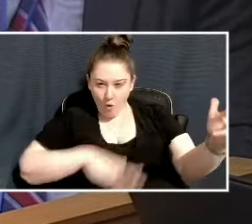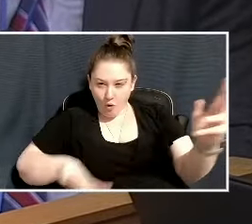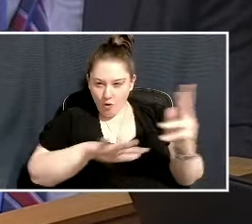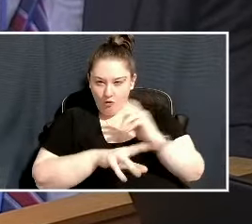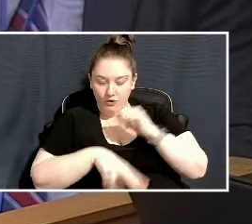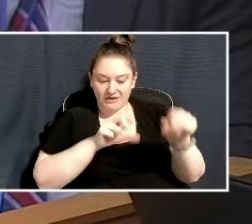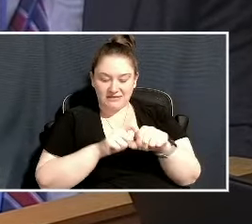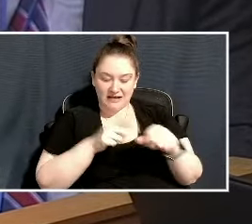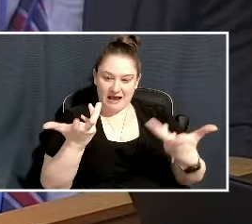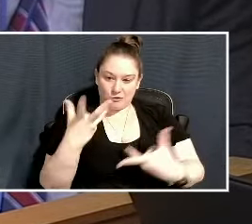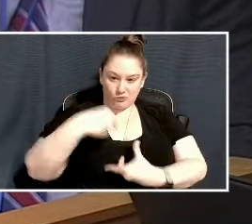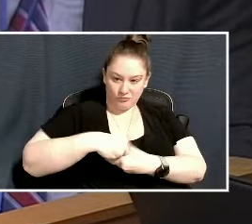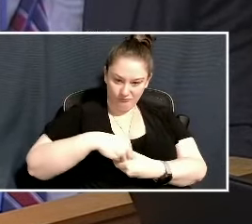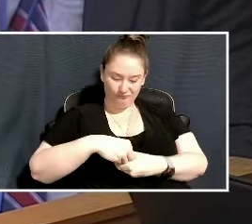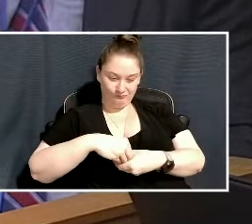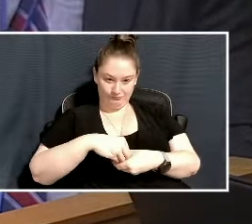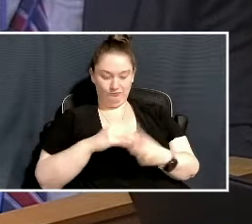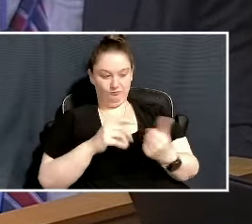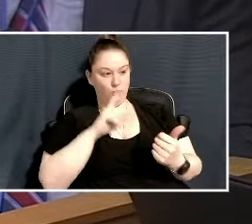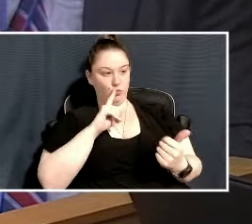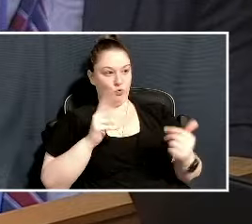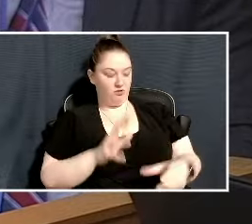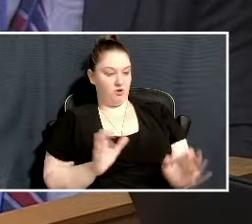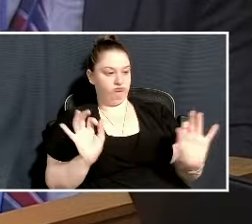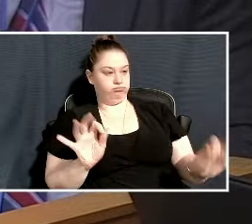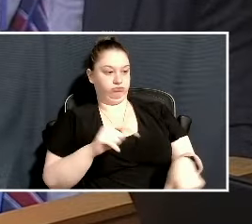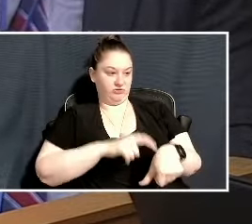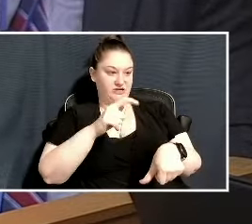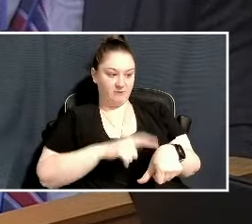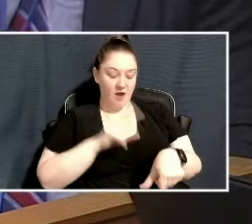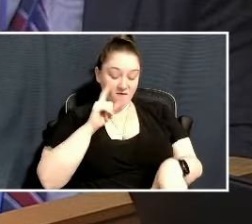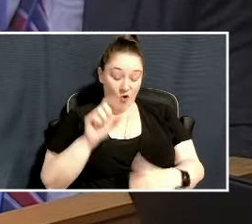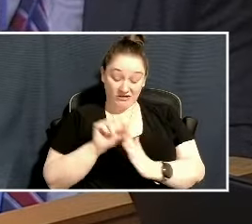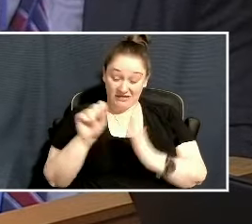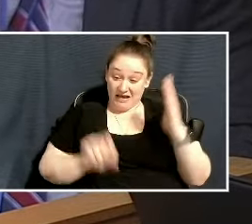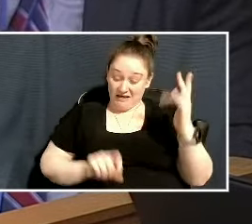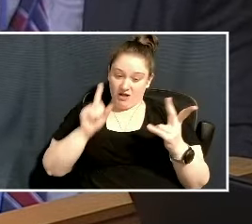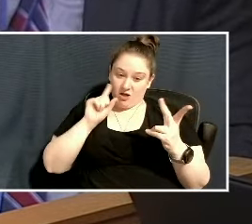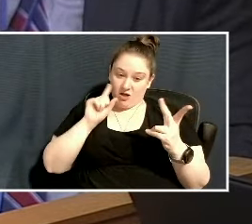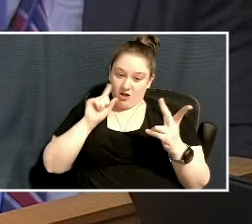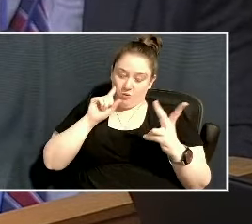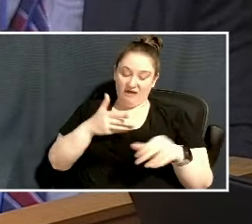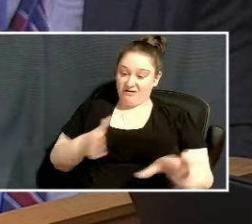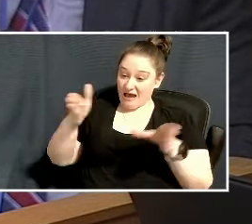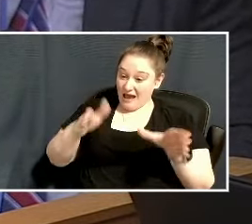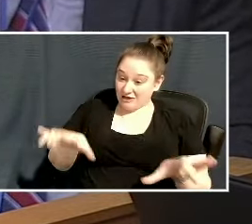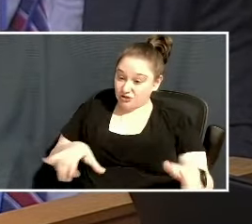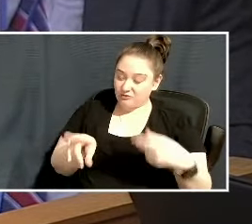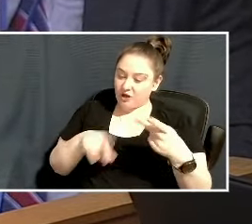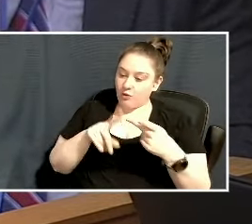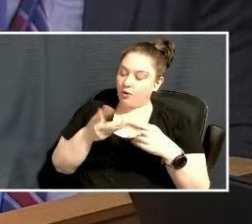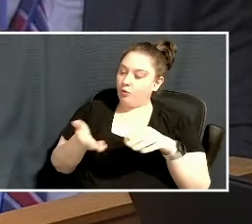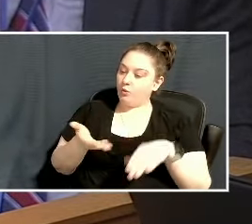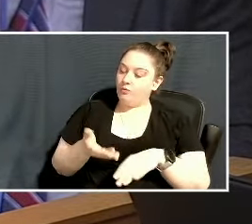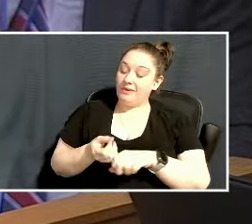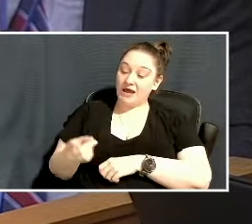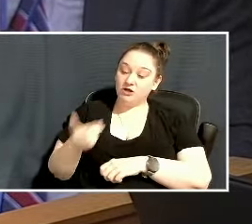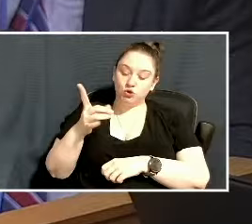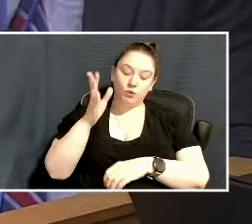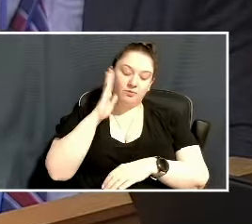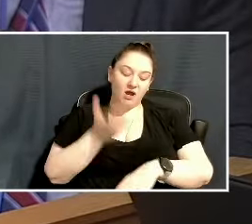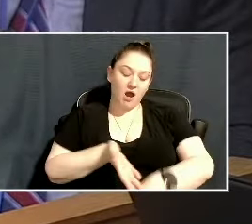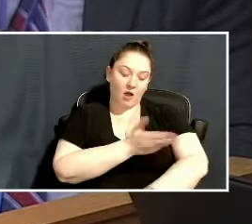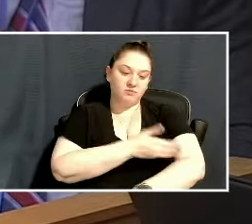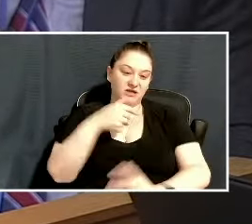We have our Salem, we have the Climate Action Plan. We'll be updating our Parks Comprehensive Plan in a year or so. And I'm so excited as through the